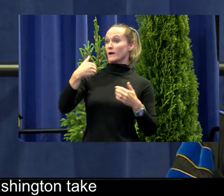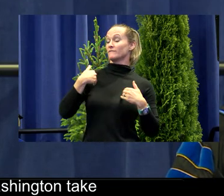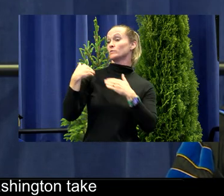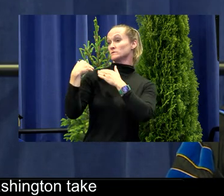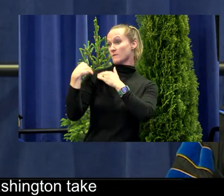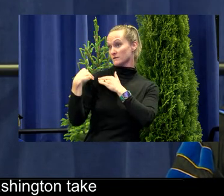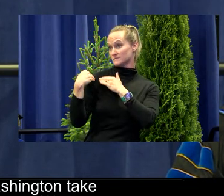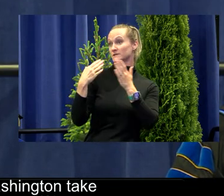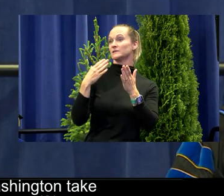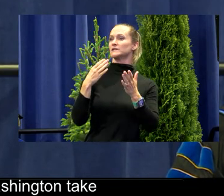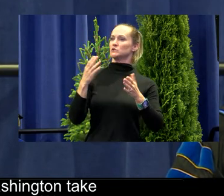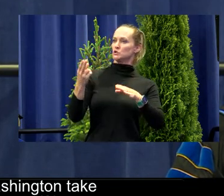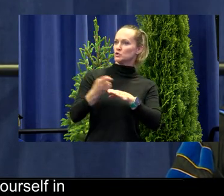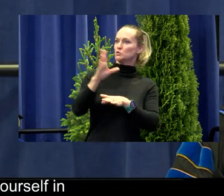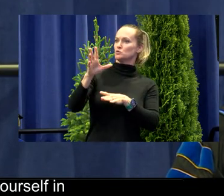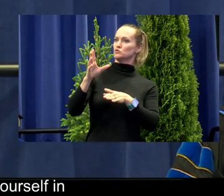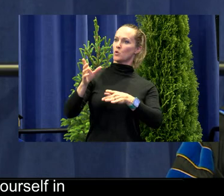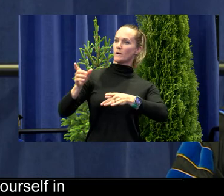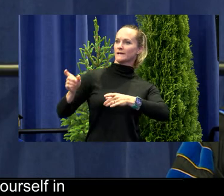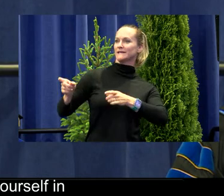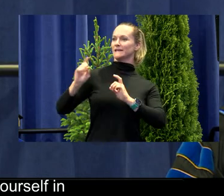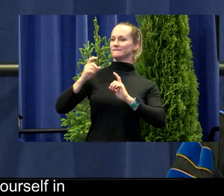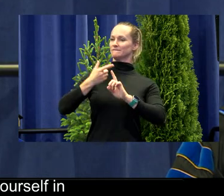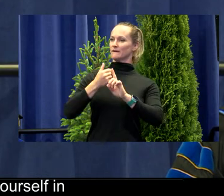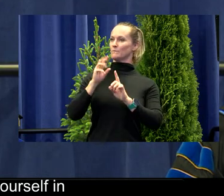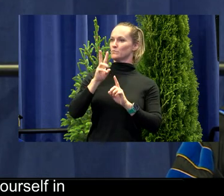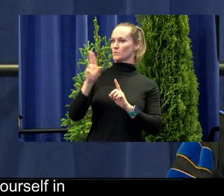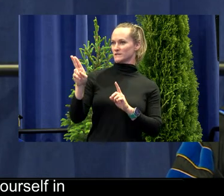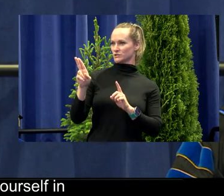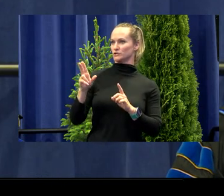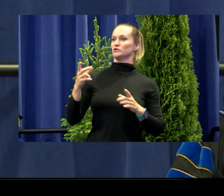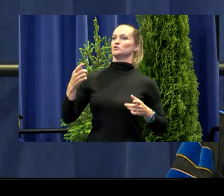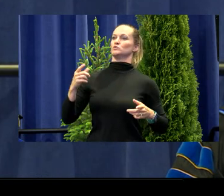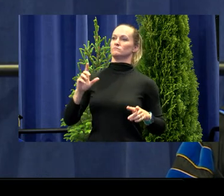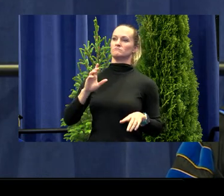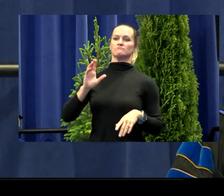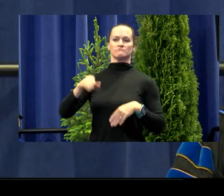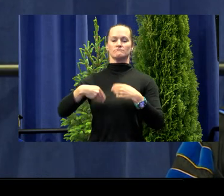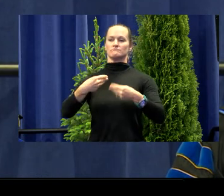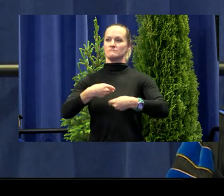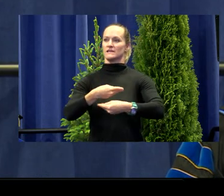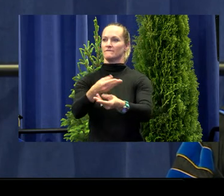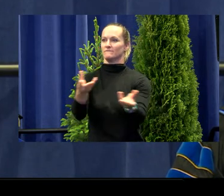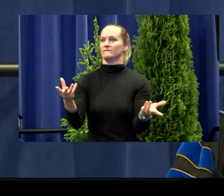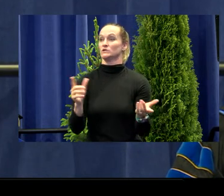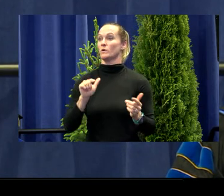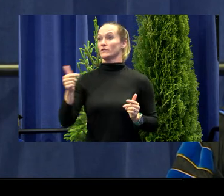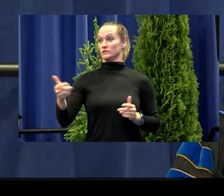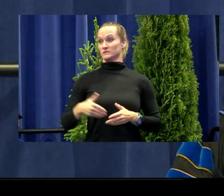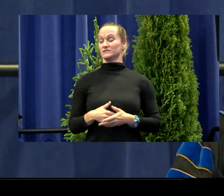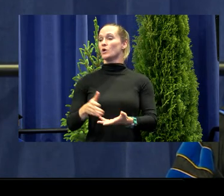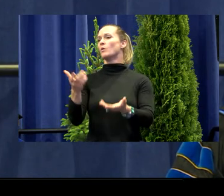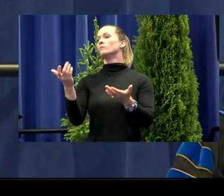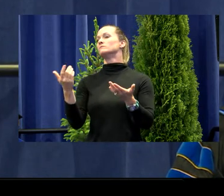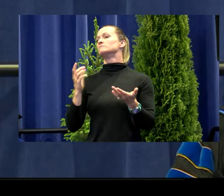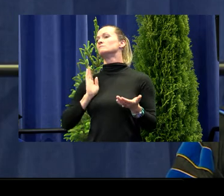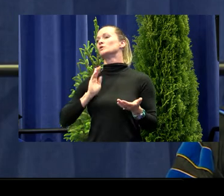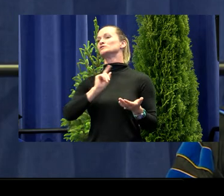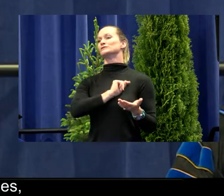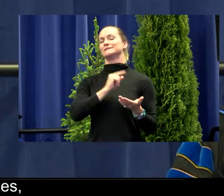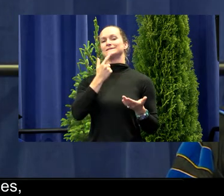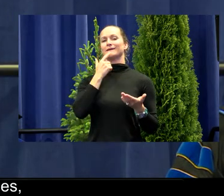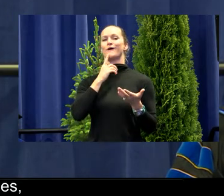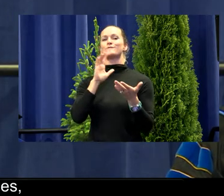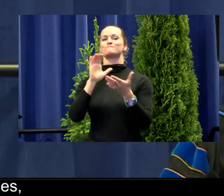you have been given. On behalf of your Western Washington University trustees, Congratulations and best wishes for all